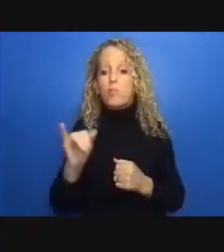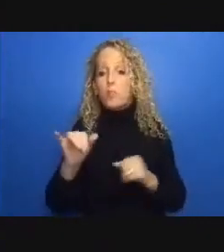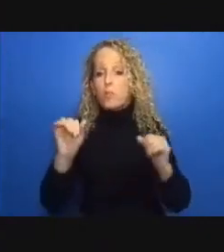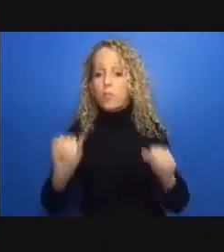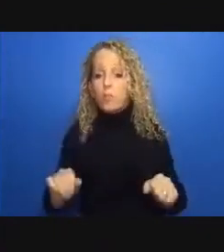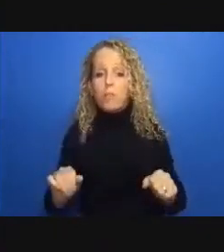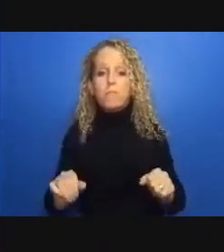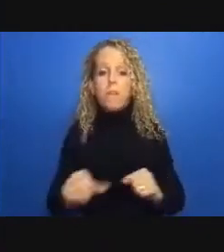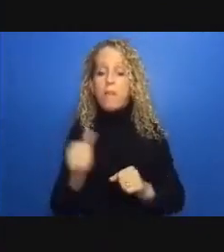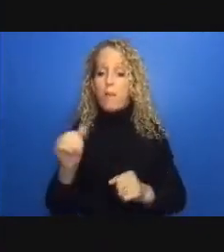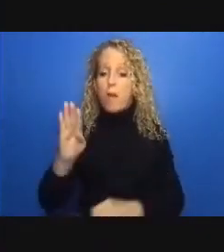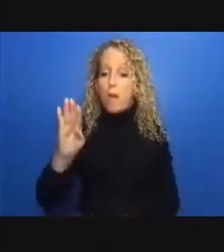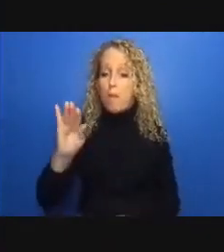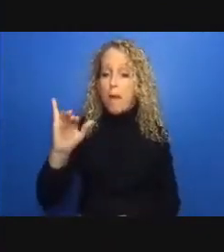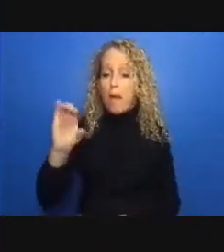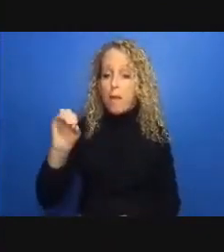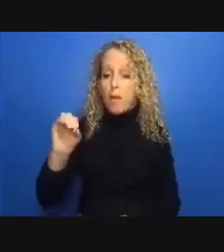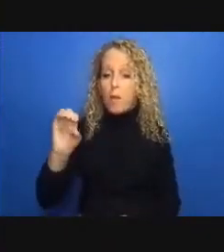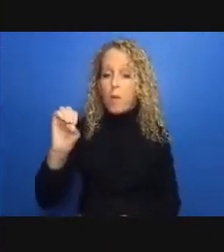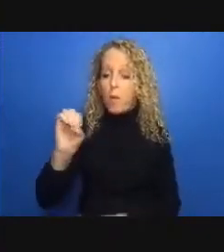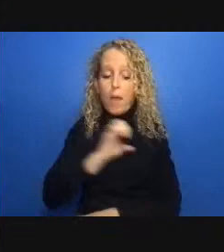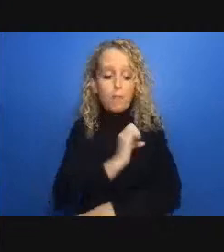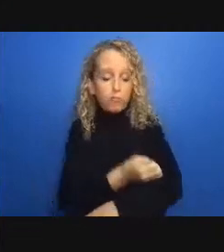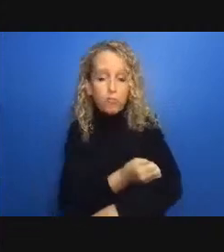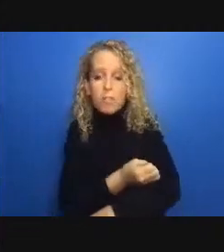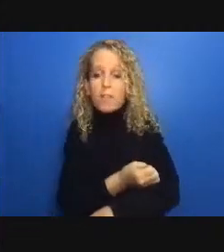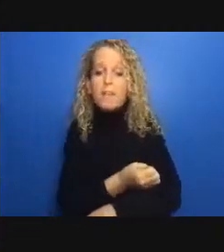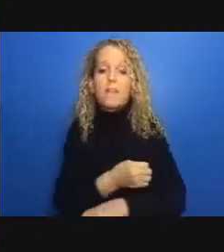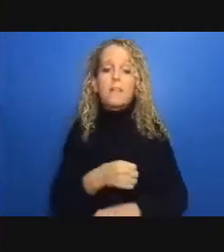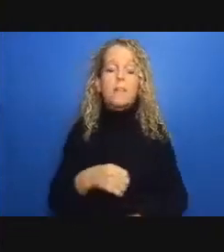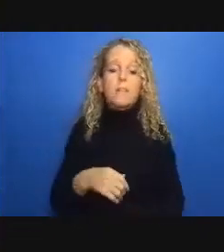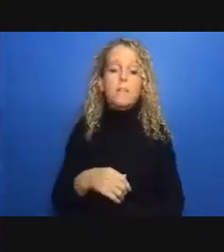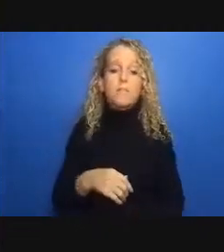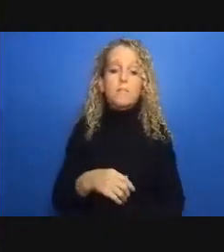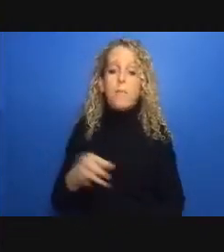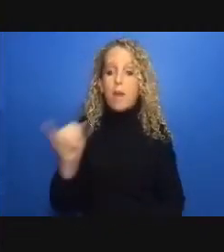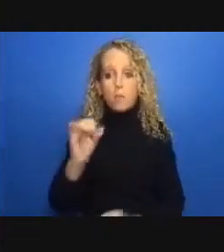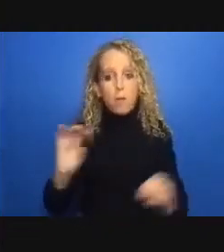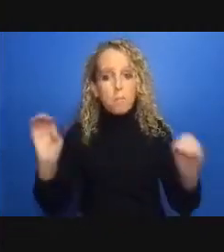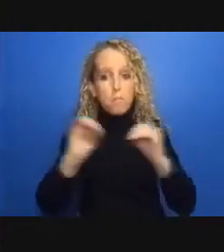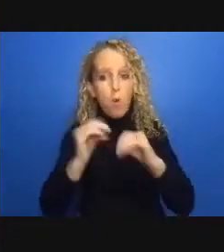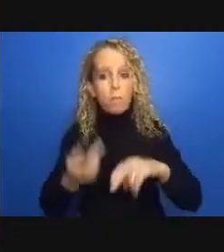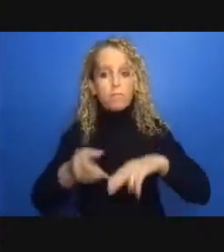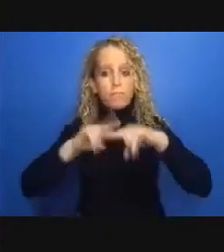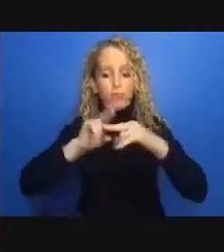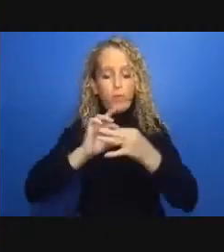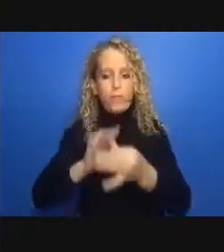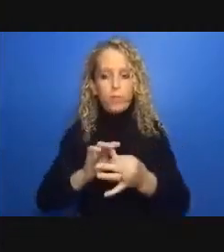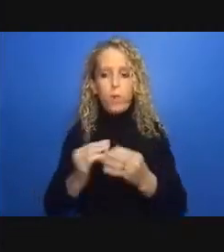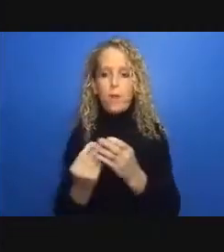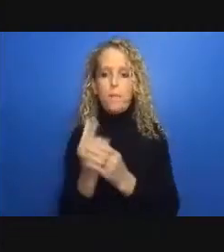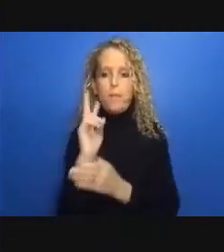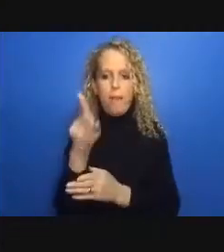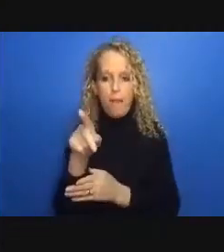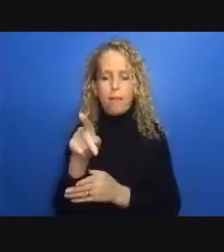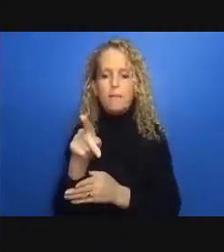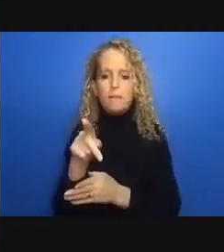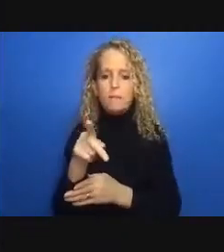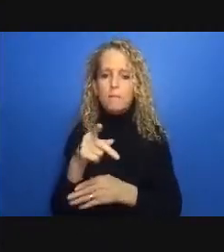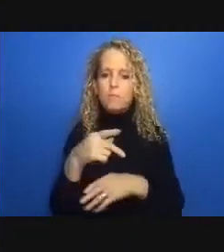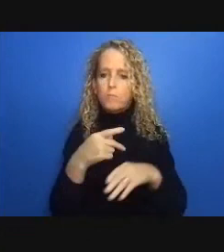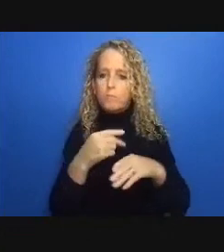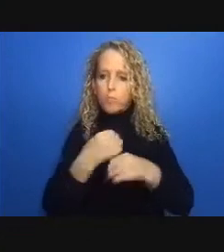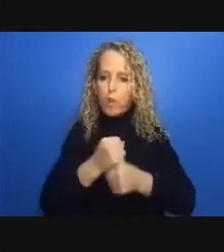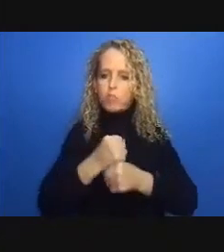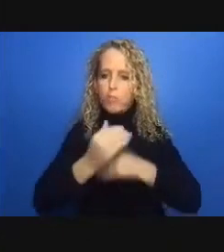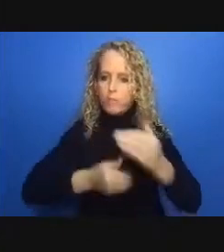permaculture and bioenergy cropping, and innovation around increasing demand for plant-based production to complement the conventional